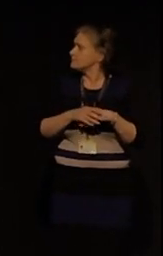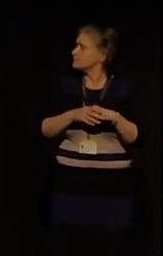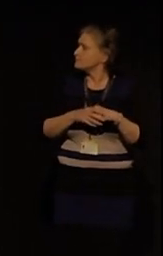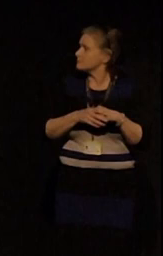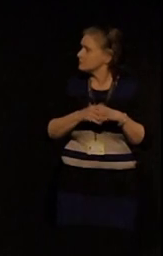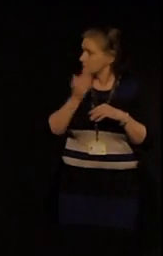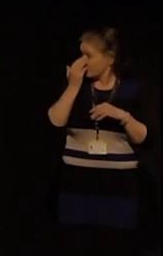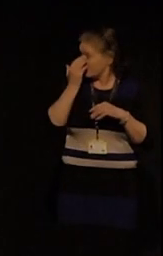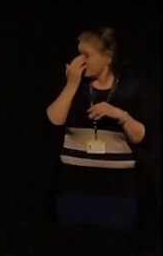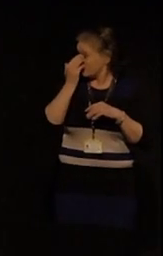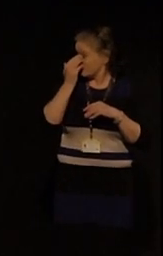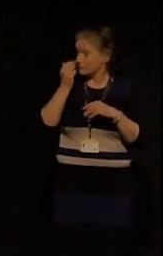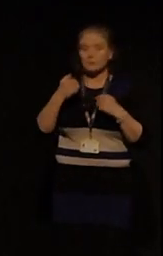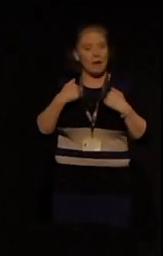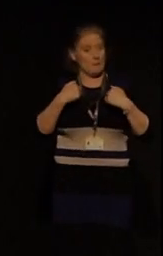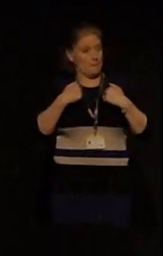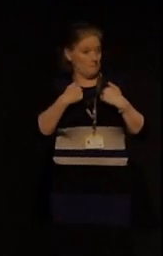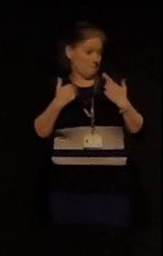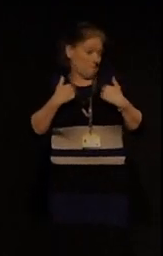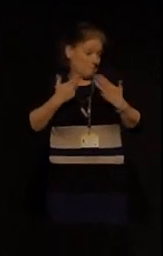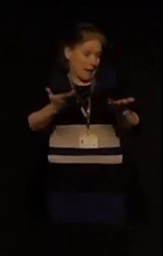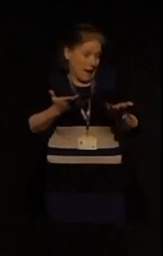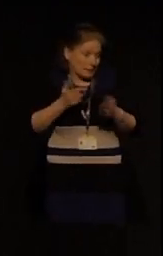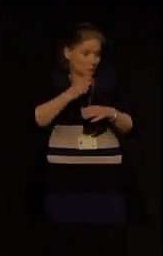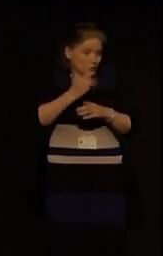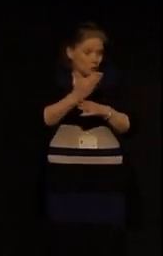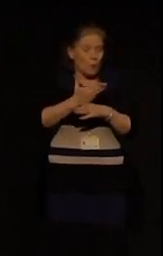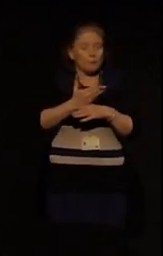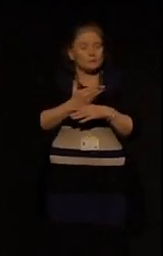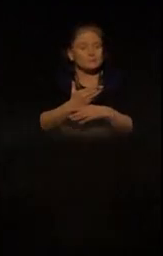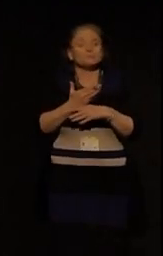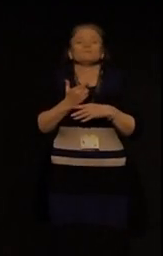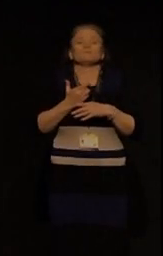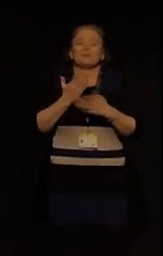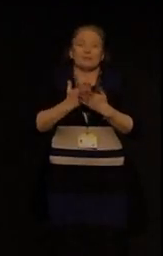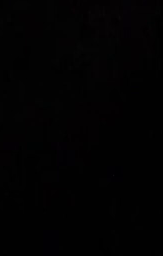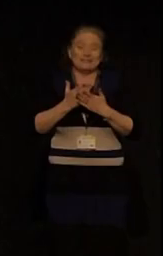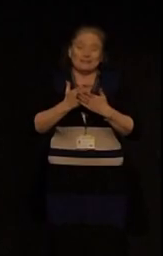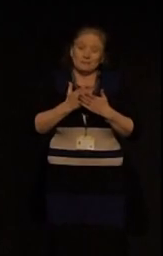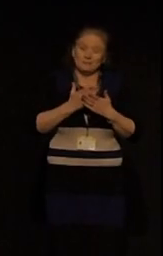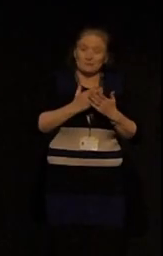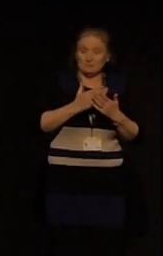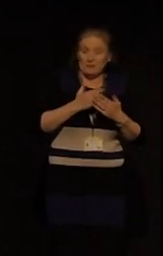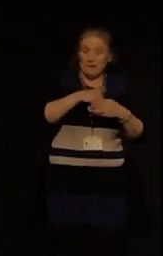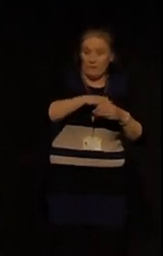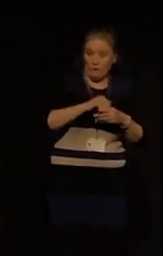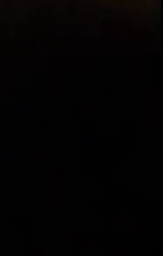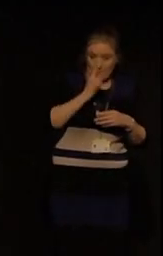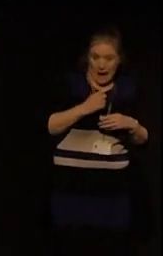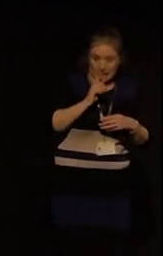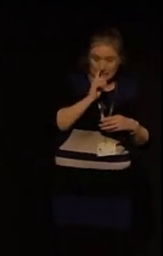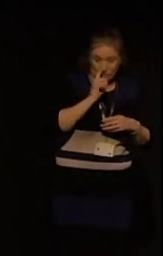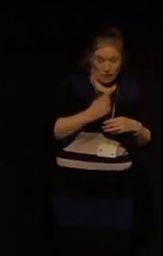I'm an auditory neuroscientist. Most of my patients are mice and rats. Okay? And it's really difficult